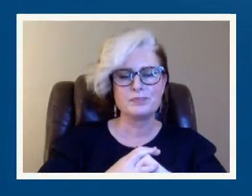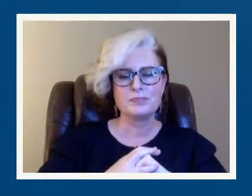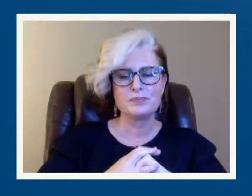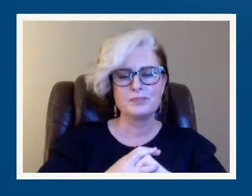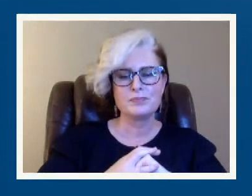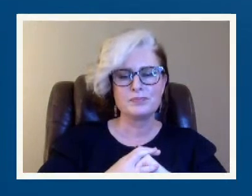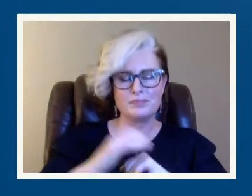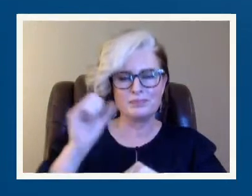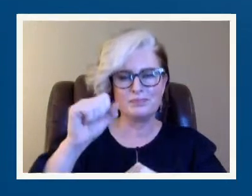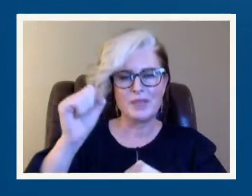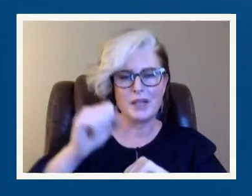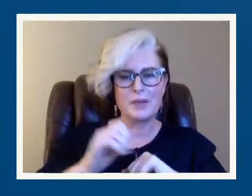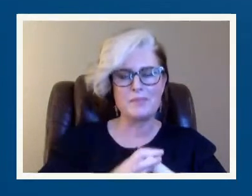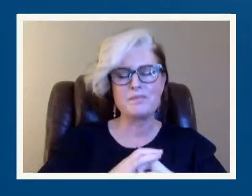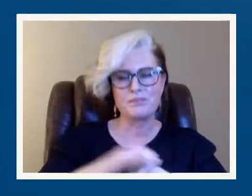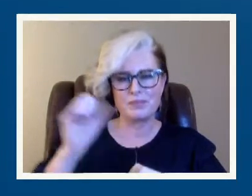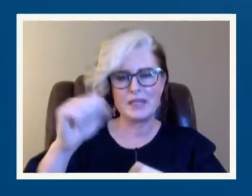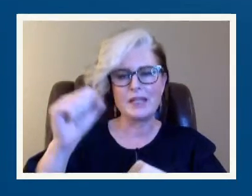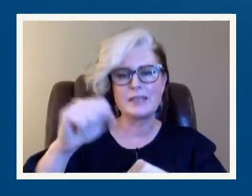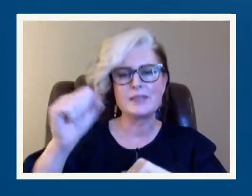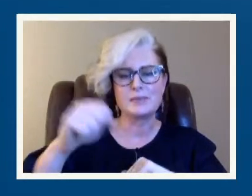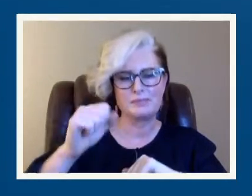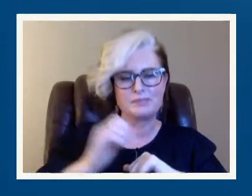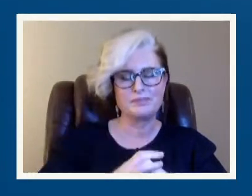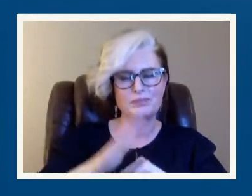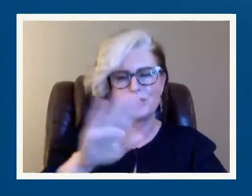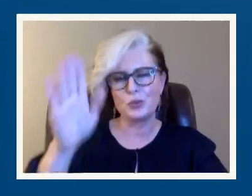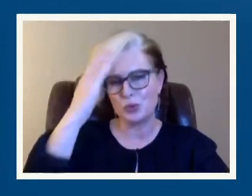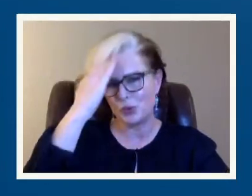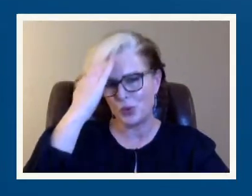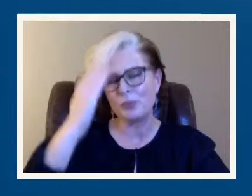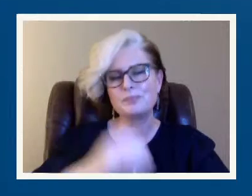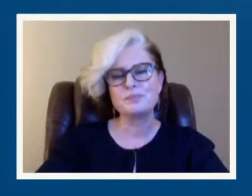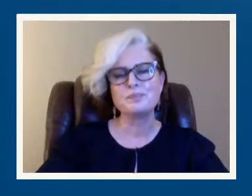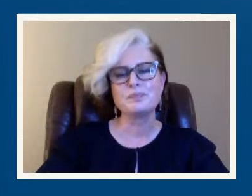Yeah. Yes, you know.